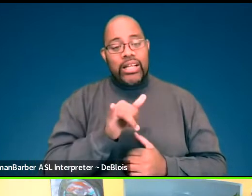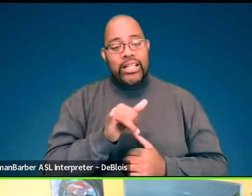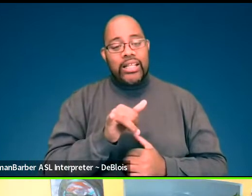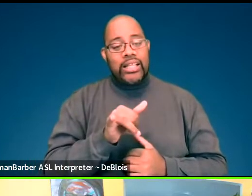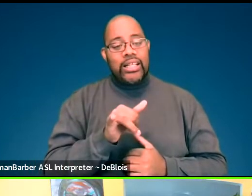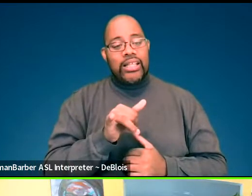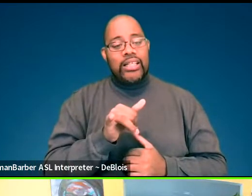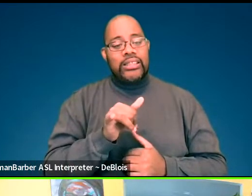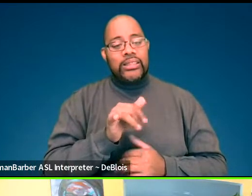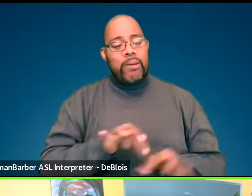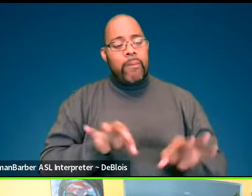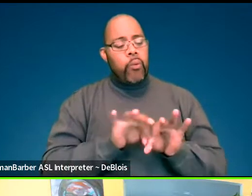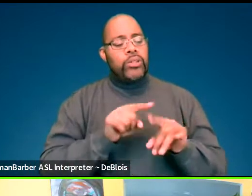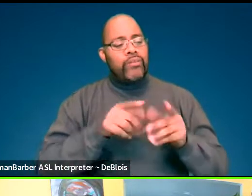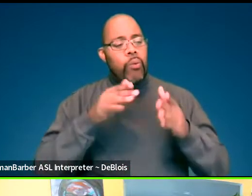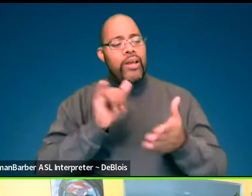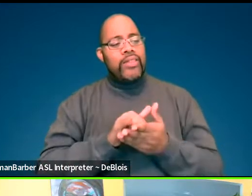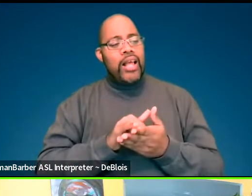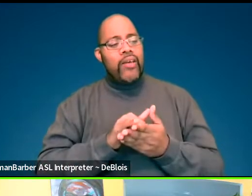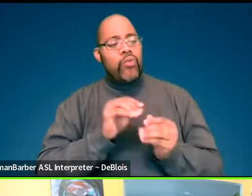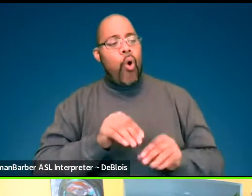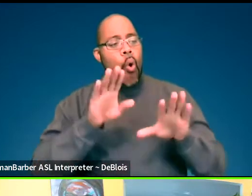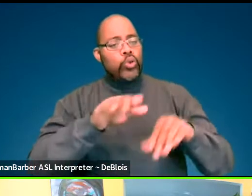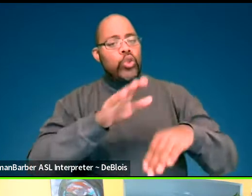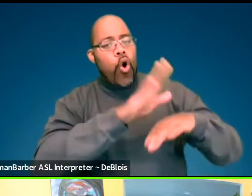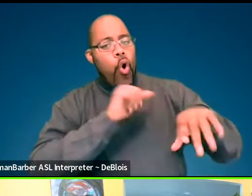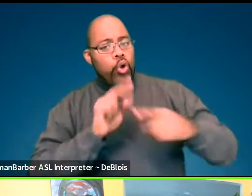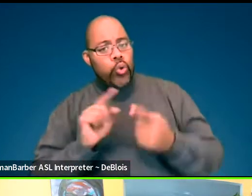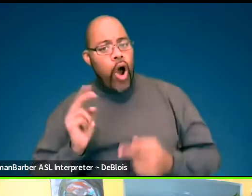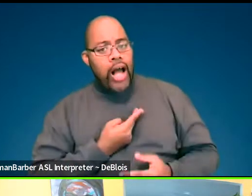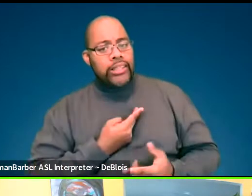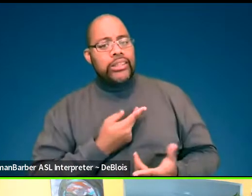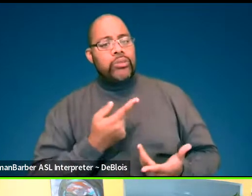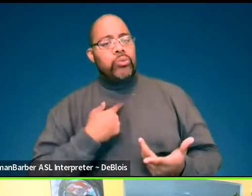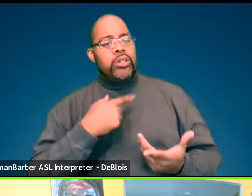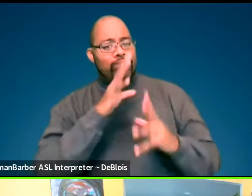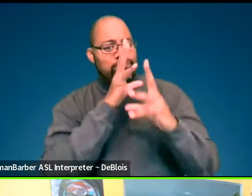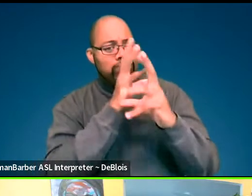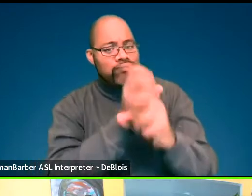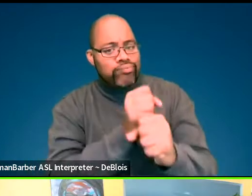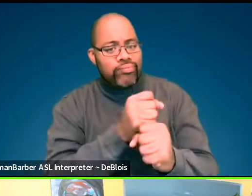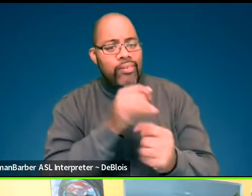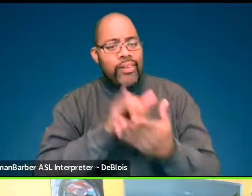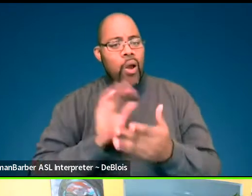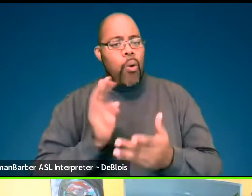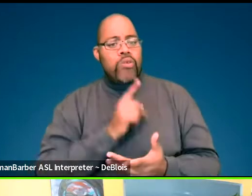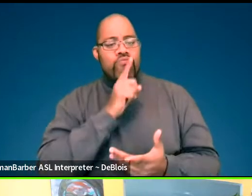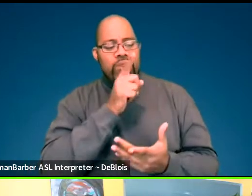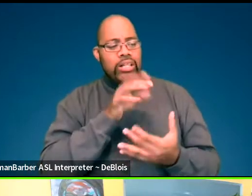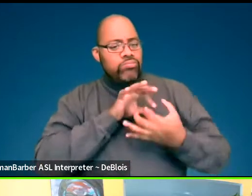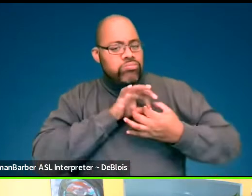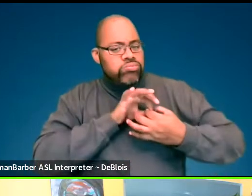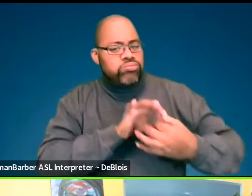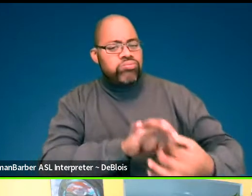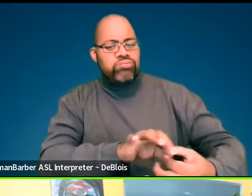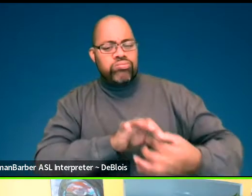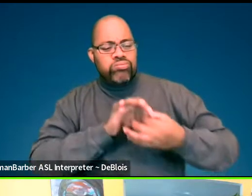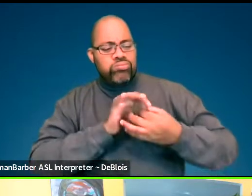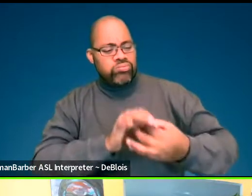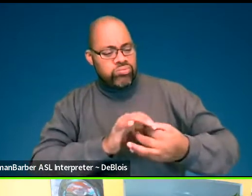testament to the ways that the ocean is really calling out for us, that we all seem to be so in tuned and looking